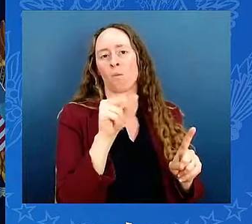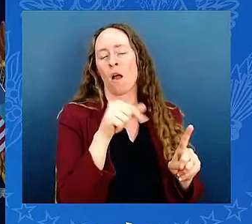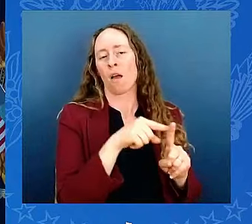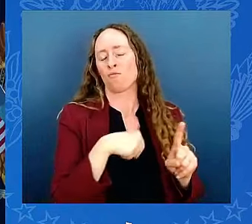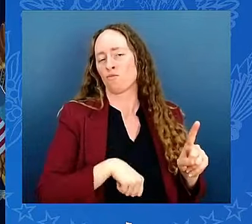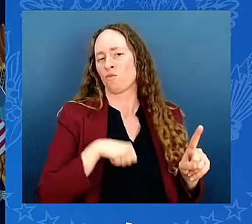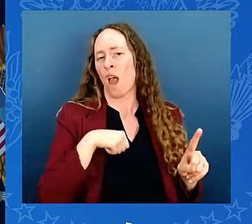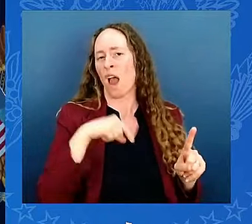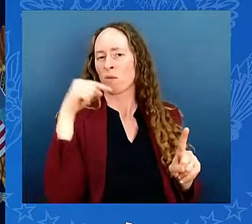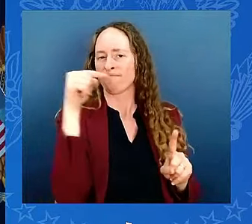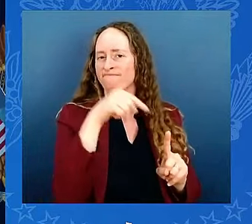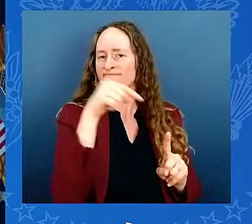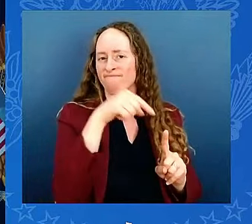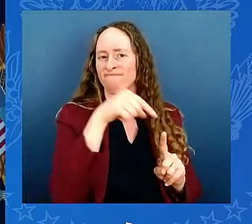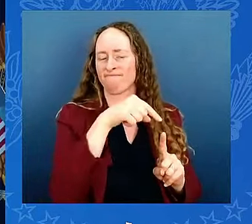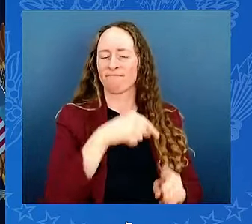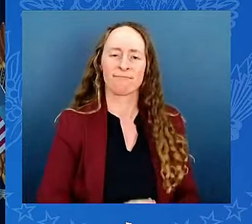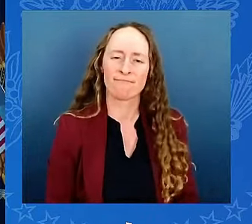Thank you.